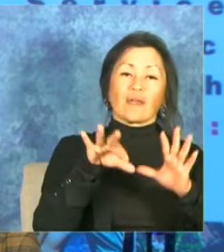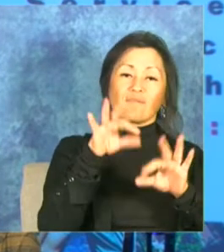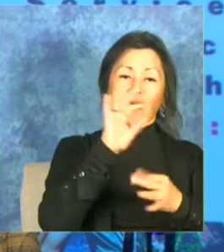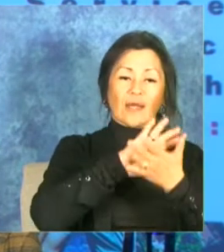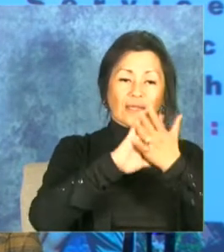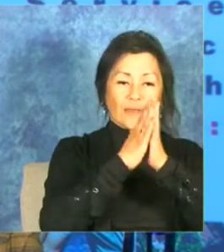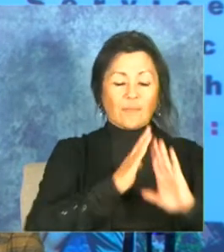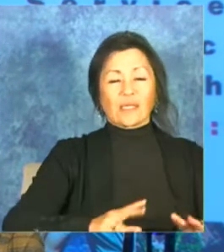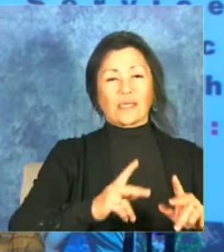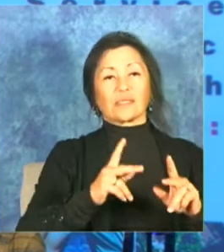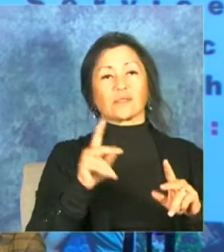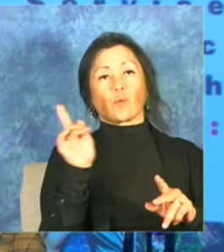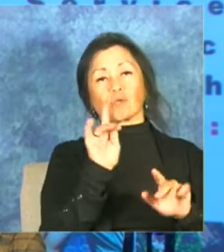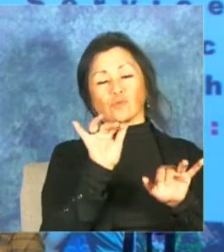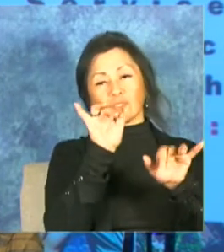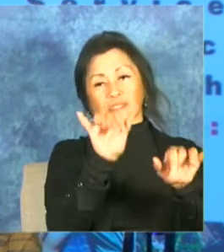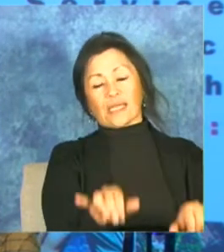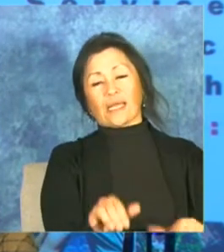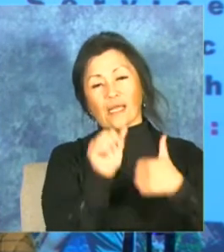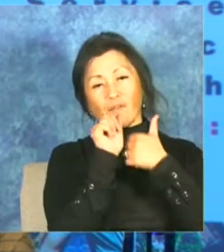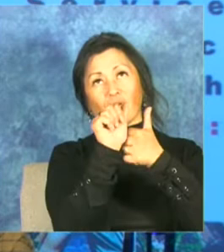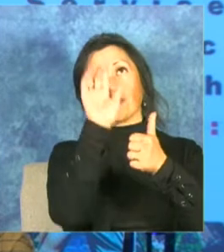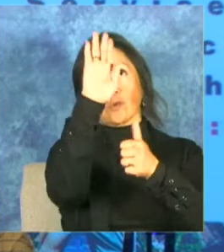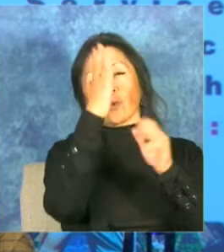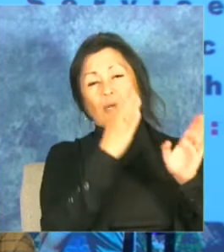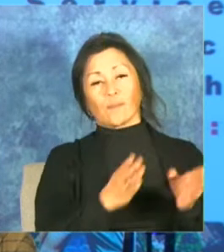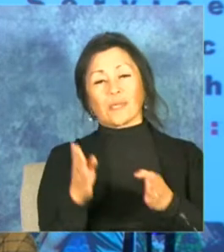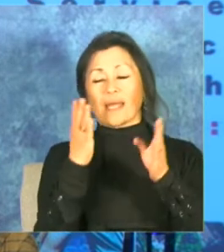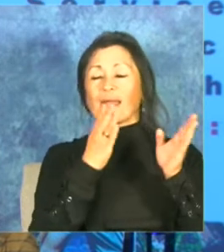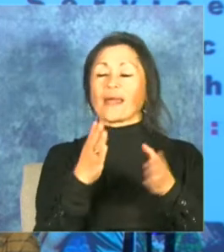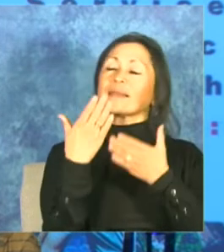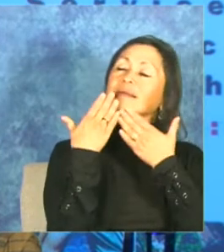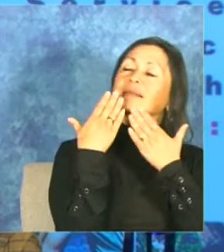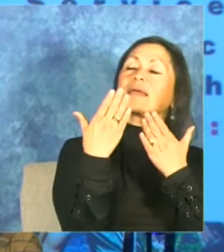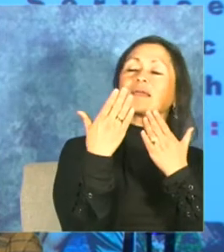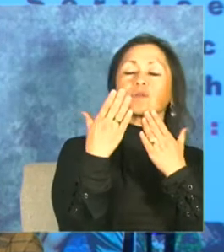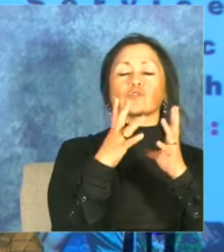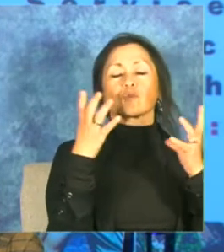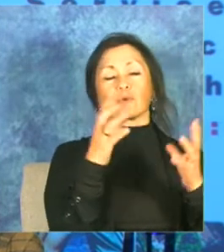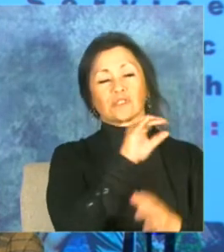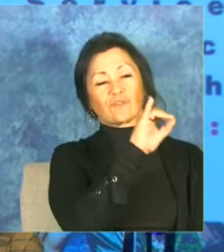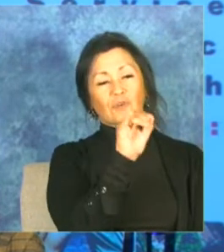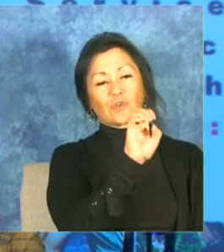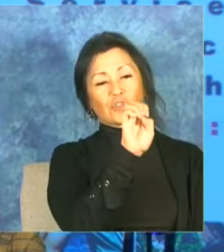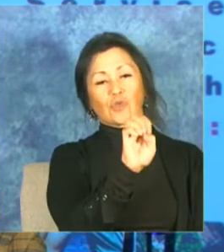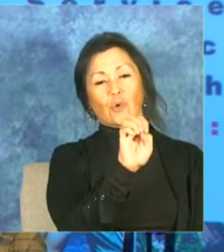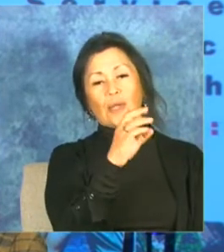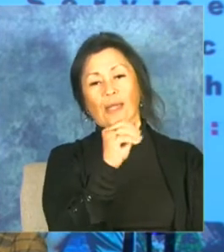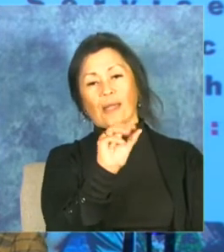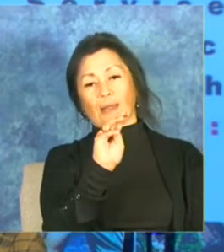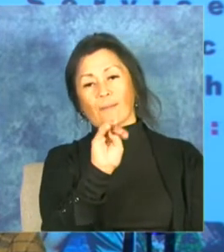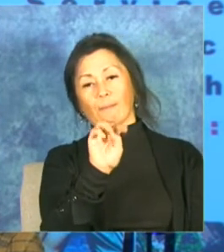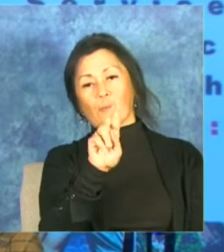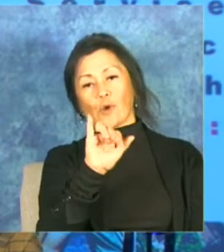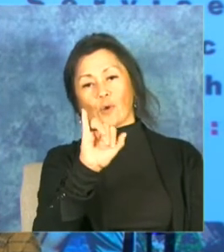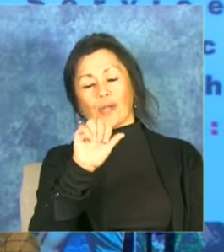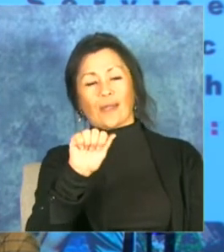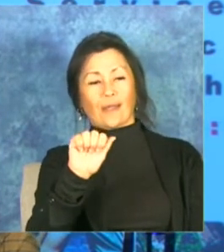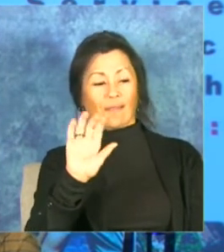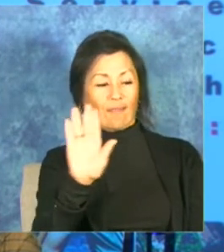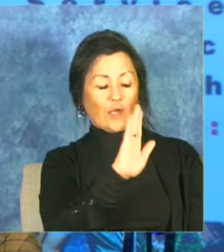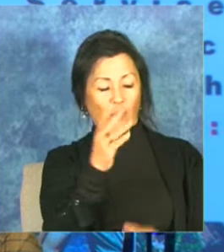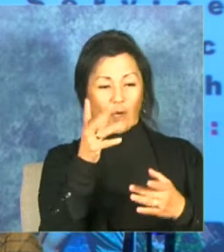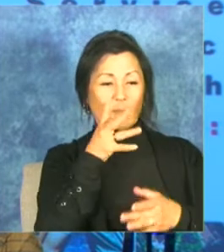they need, the place they need to be, and they're following your will in every way. God, I thank you so much for Joe and Maria's parents that have led in such a great